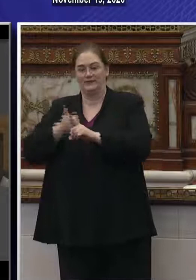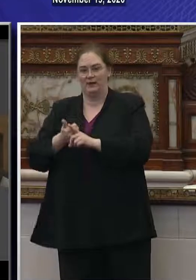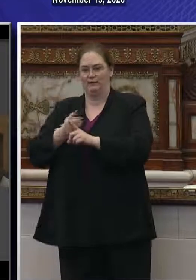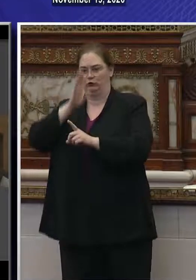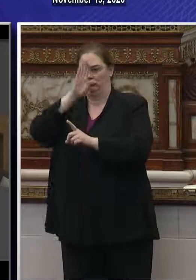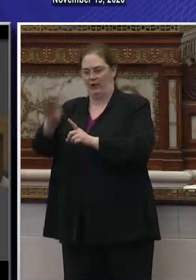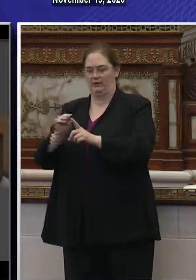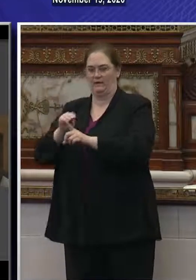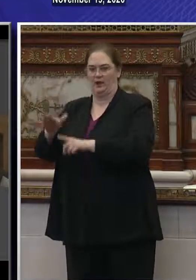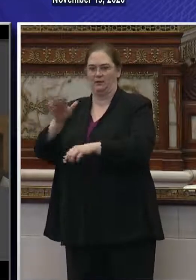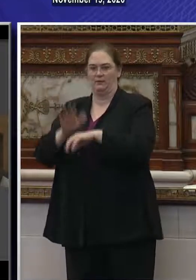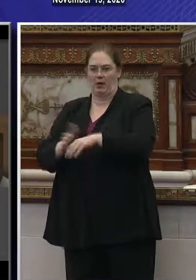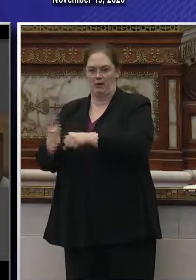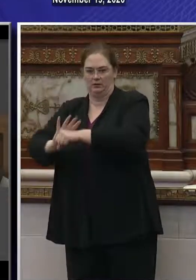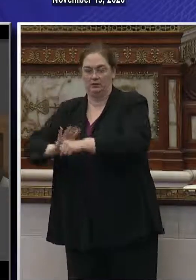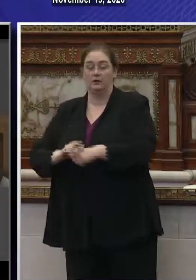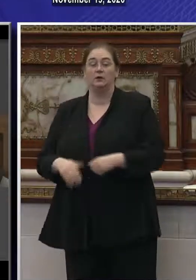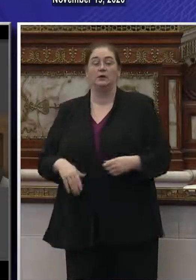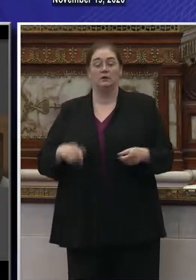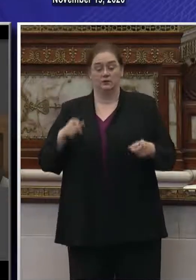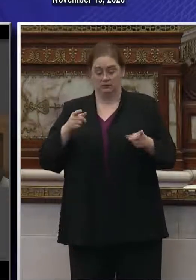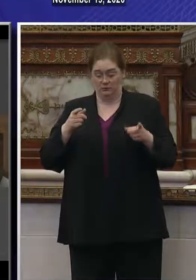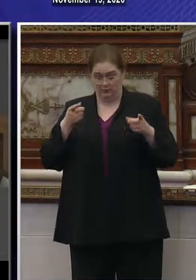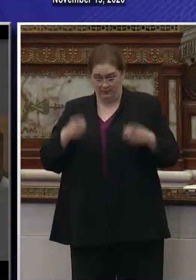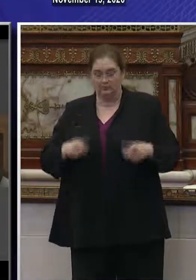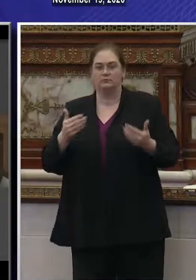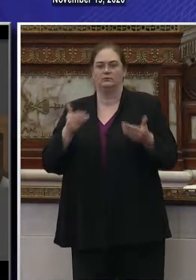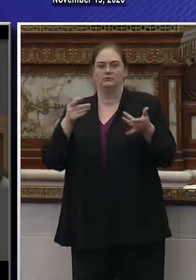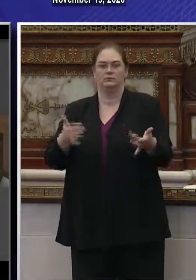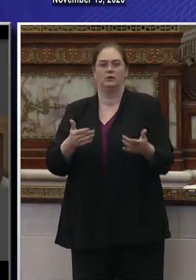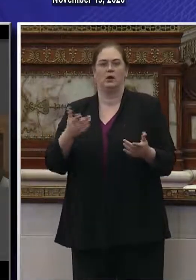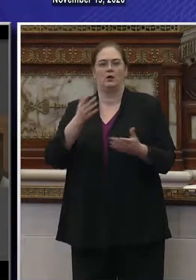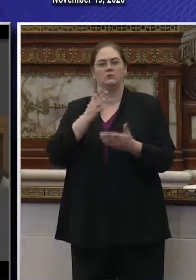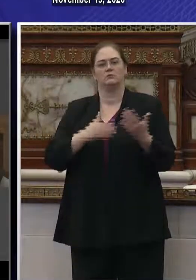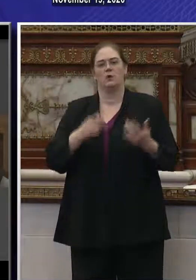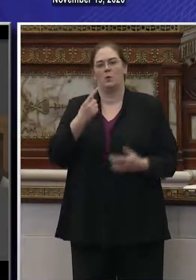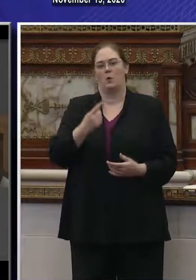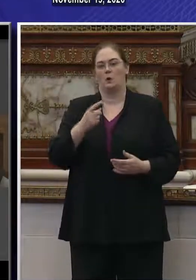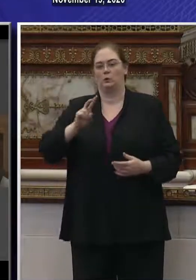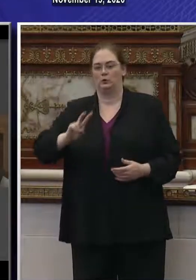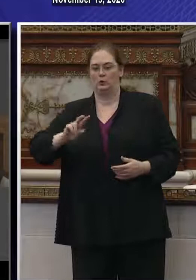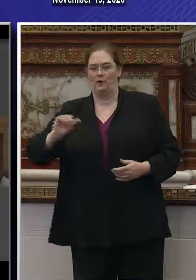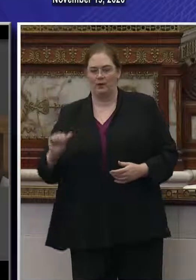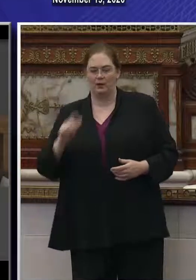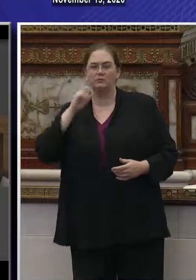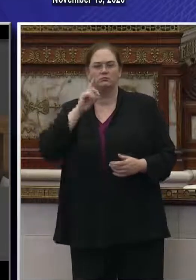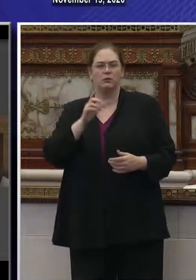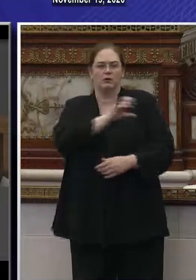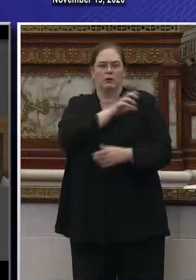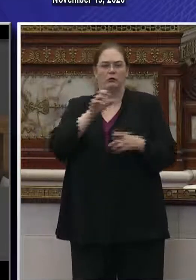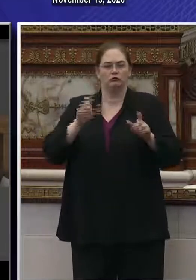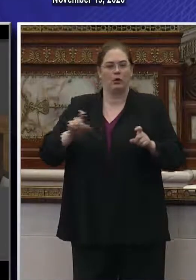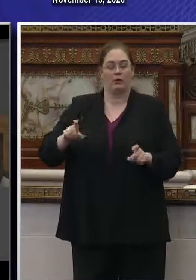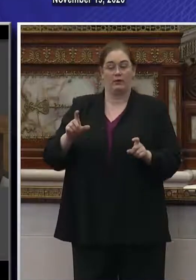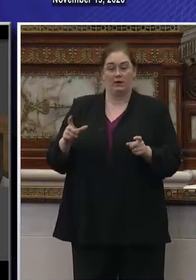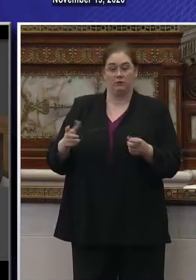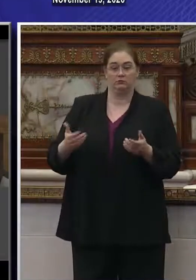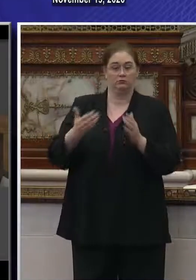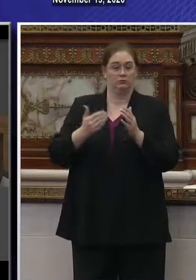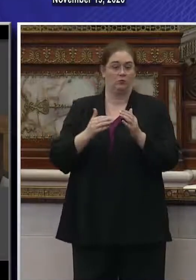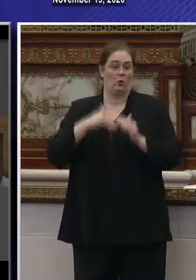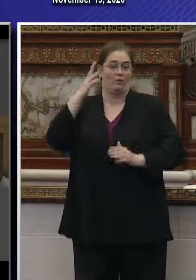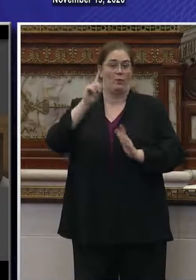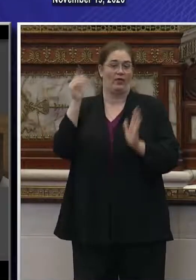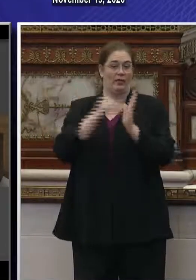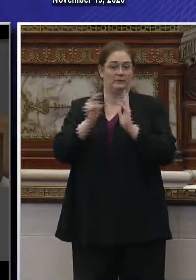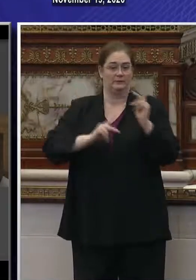coronavirus. Based on this data, we moved forward into a phase 1/2A clinical trial that has enrolled over 1,000